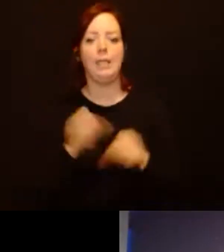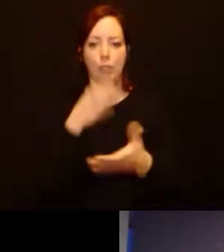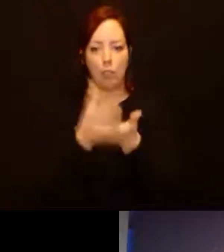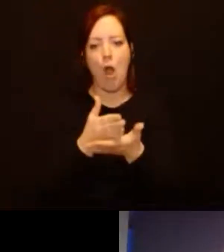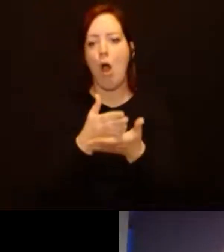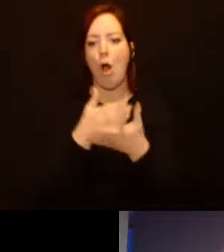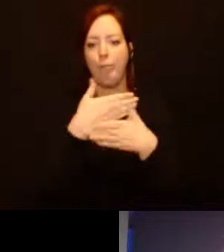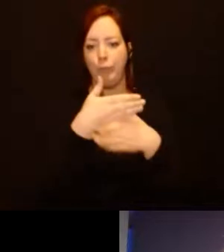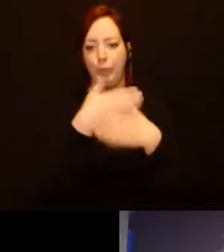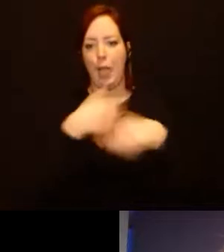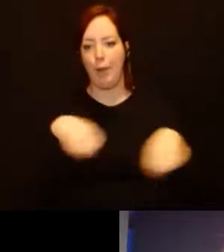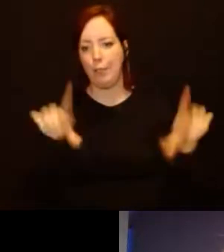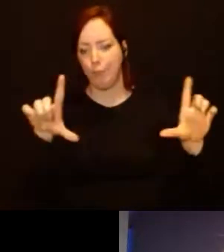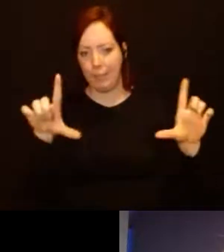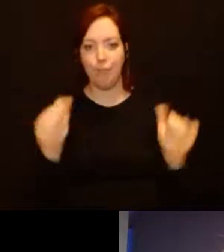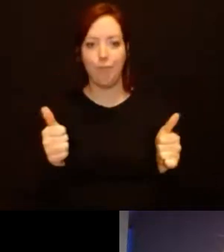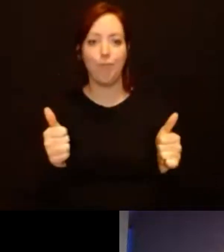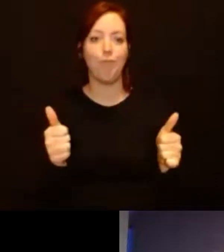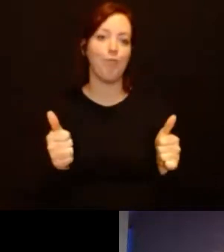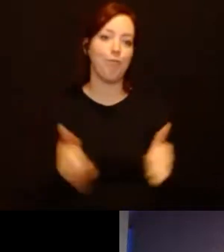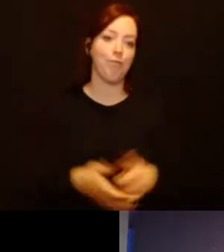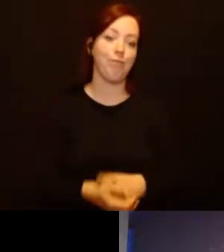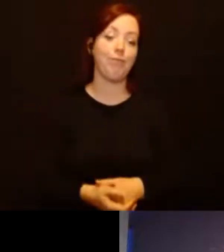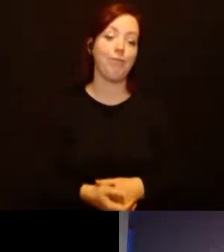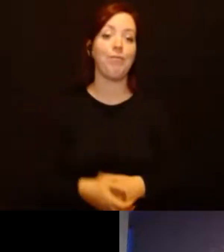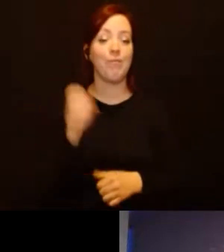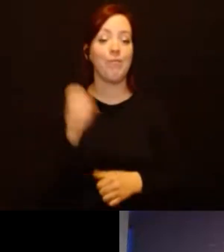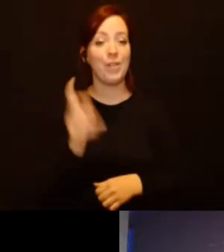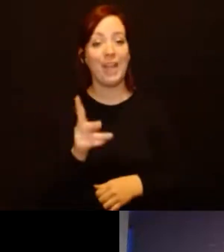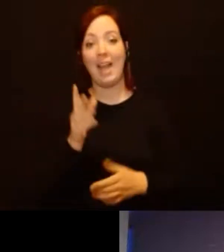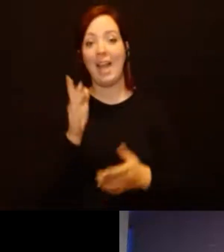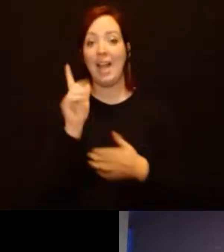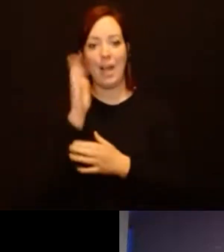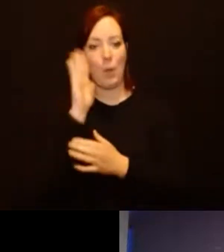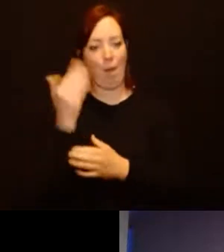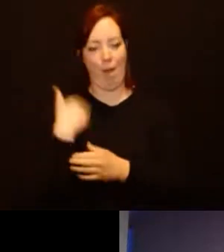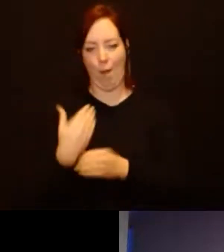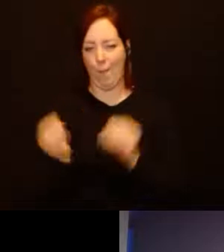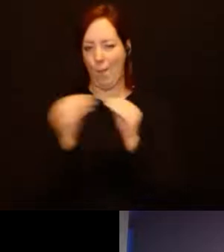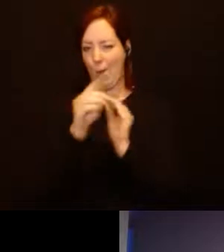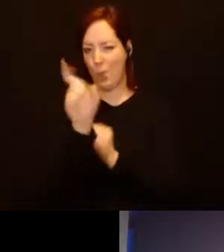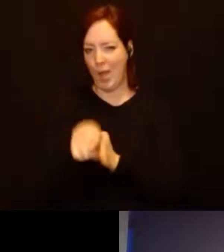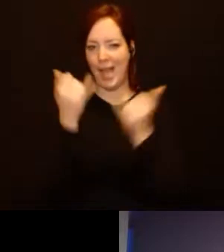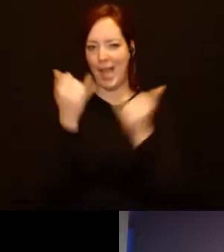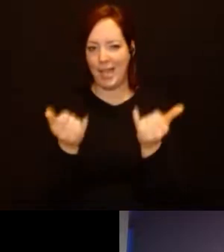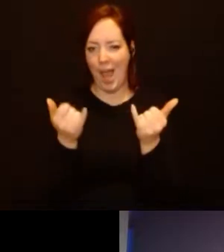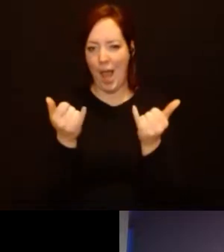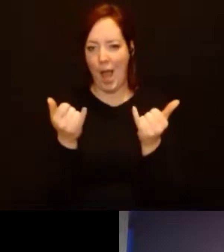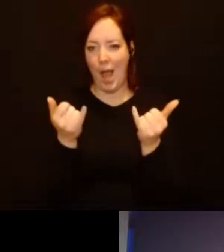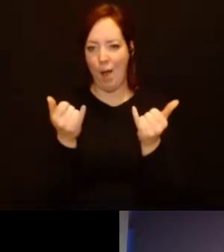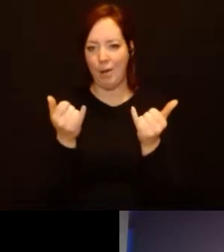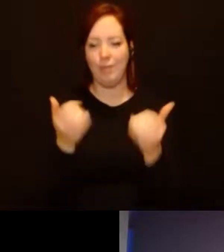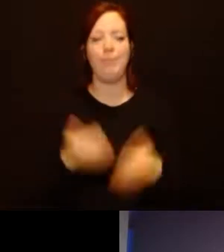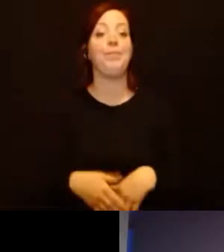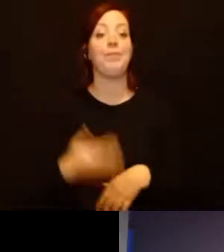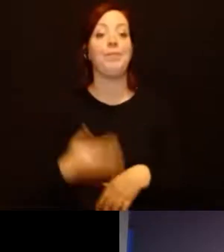Great. We will come back to you with more questions, but right now we're going to our second poll. And